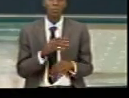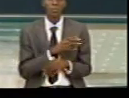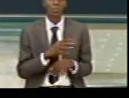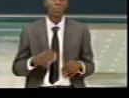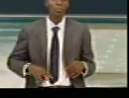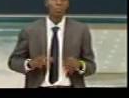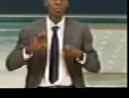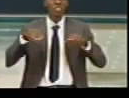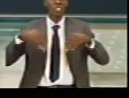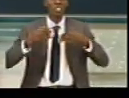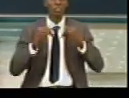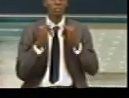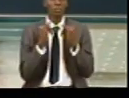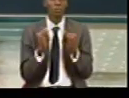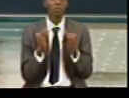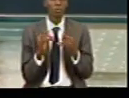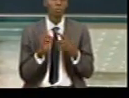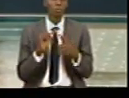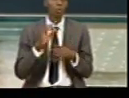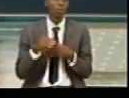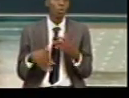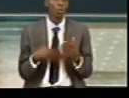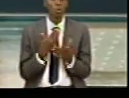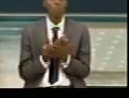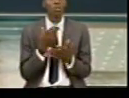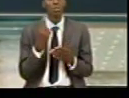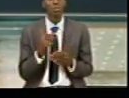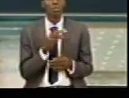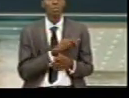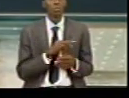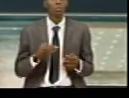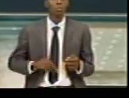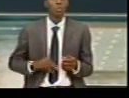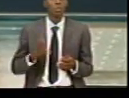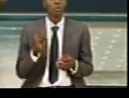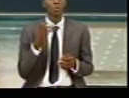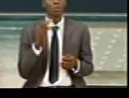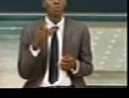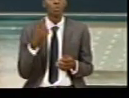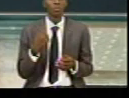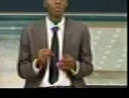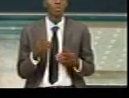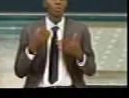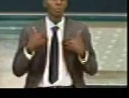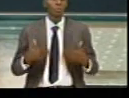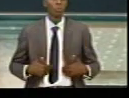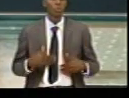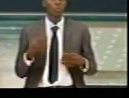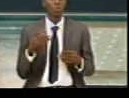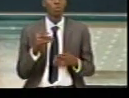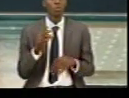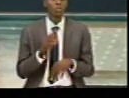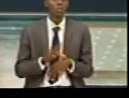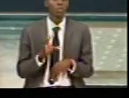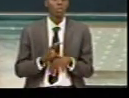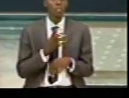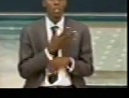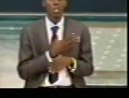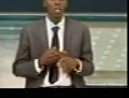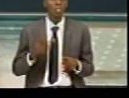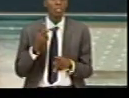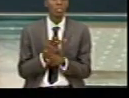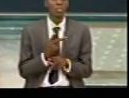gives instruction to all the members of the body of the church, and preserves